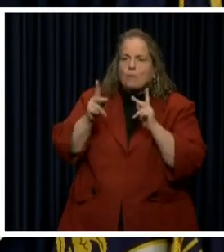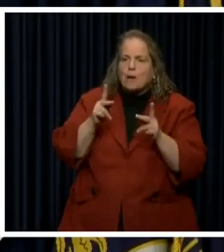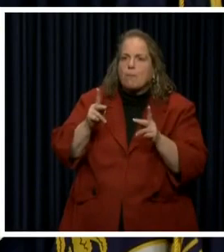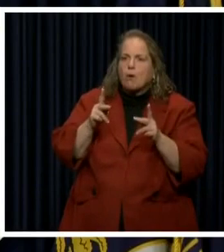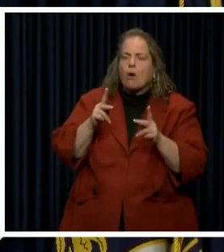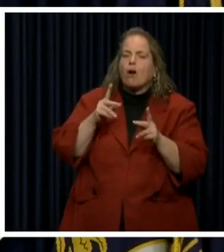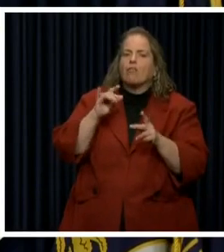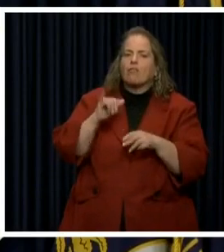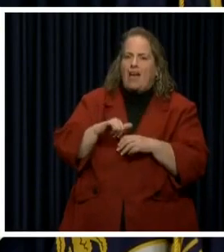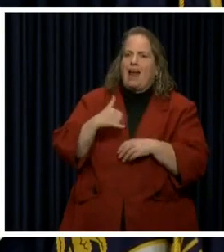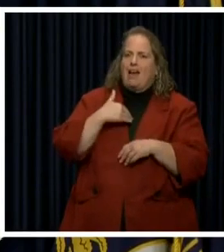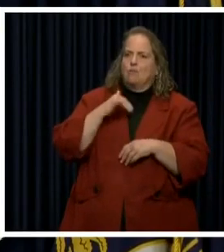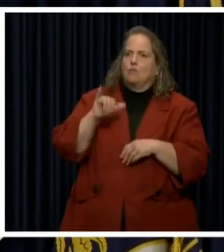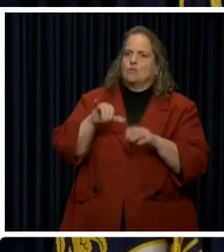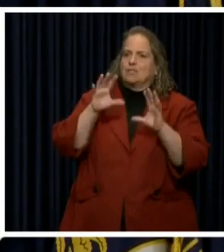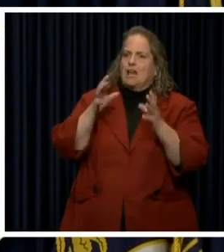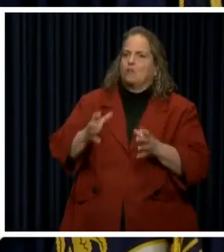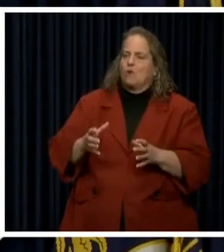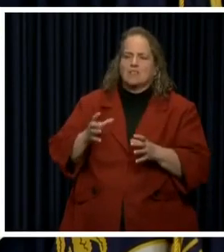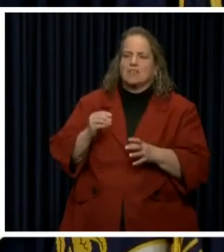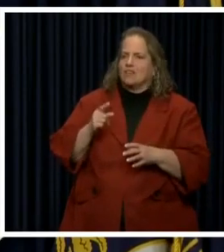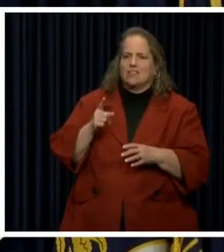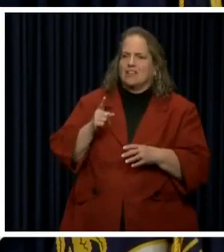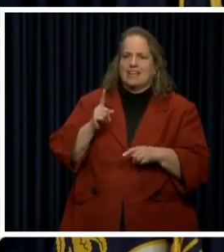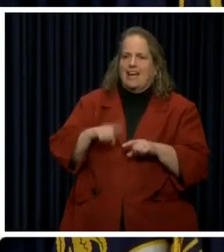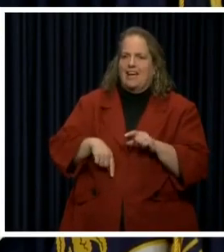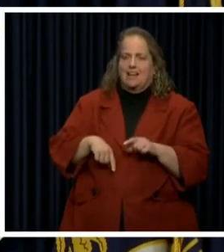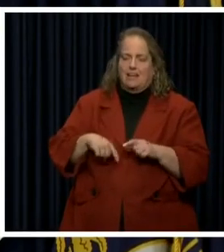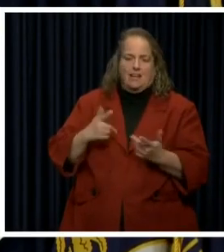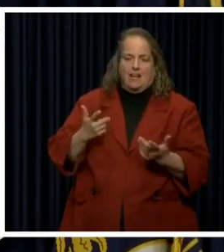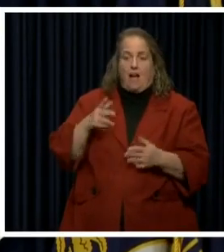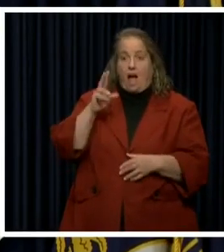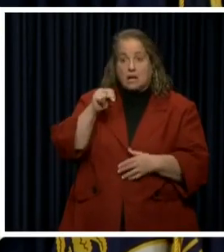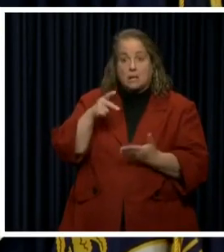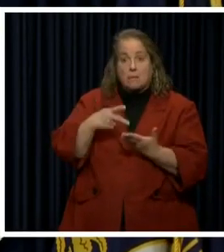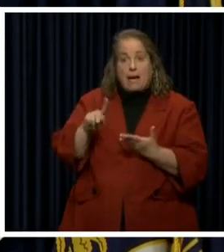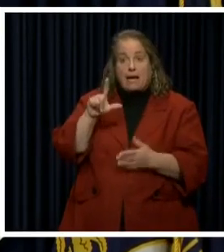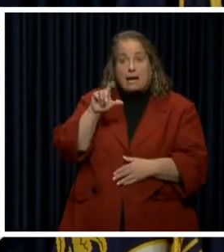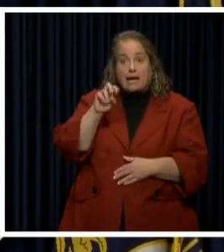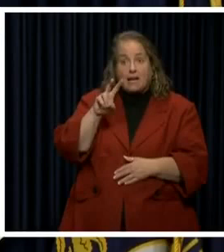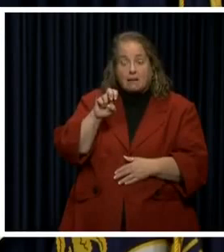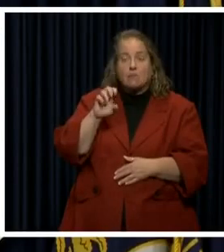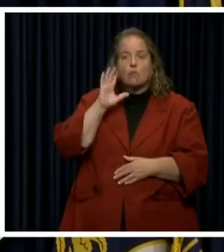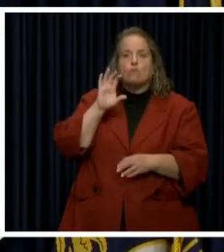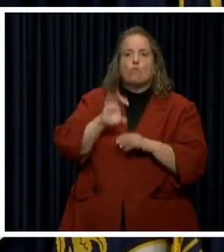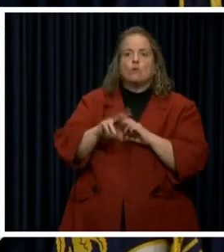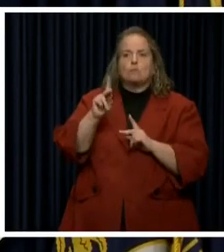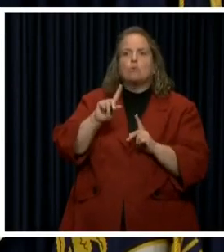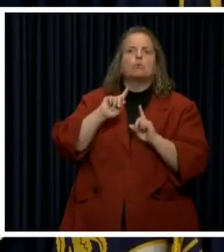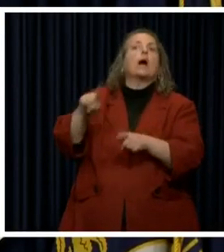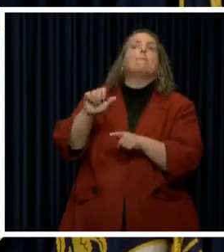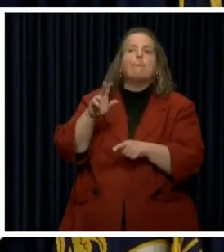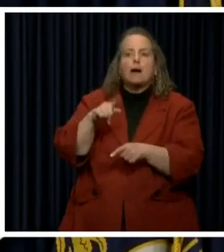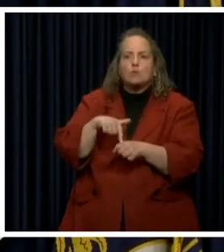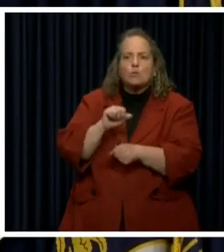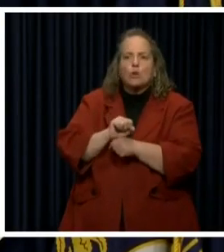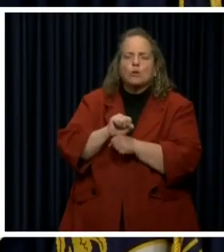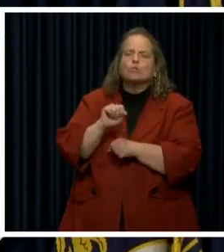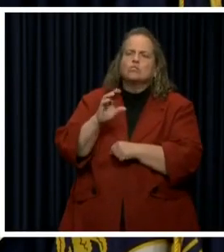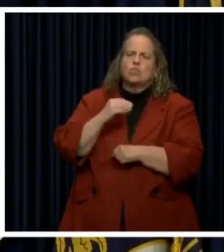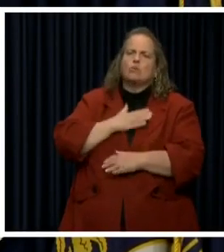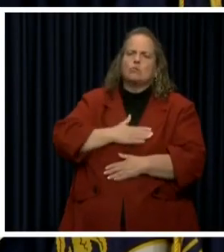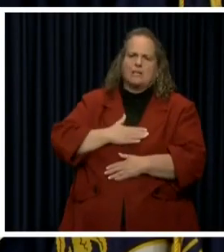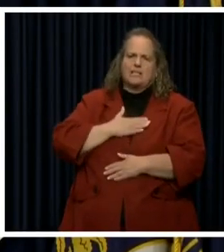those categories. And that can't be, well, you can take unpaid leave. That's going to force people to come back. So we need everybody's